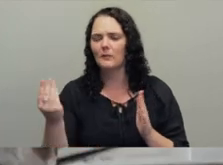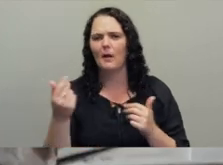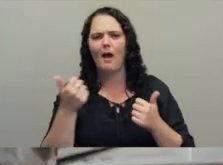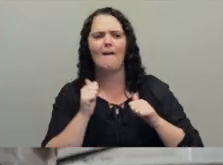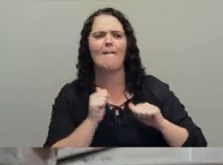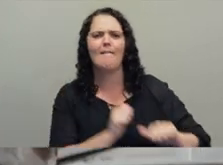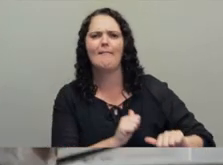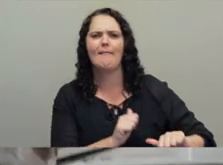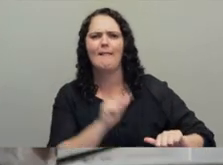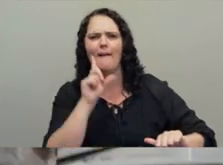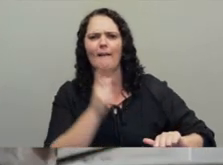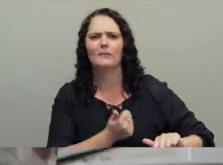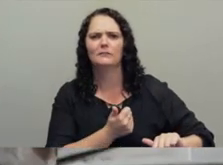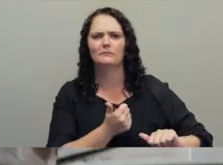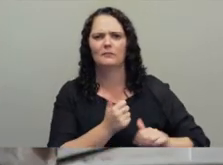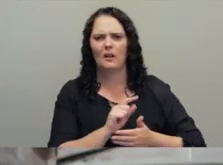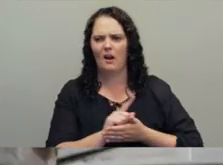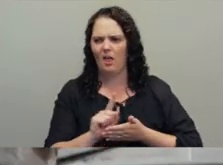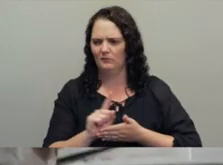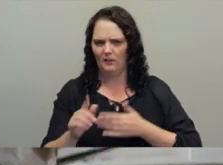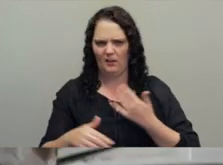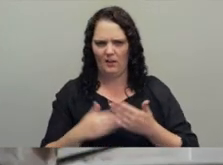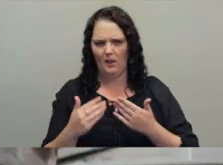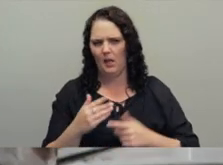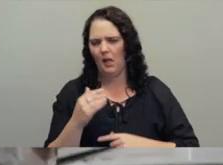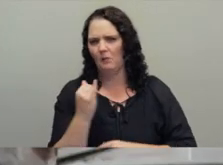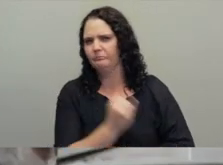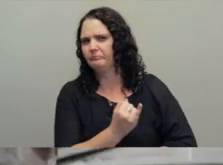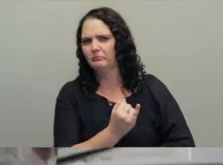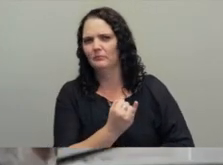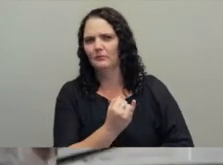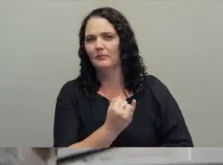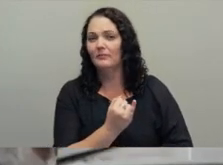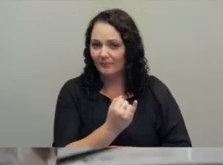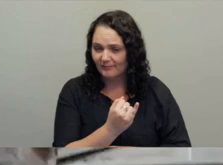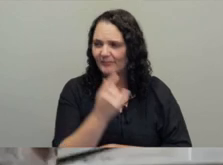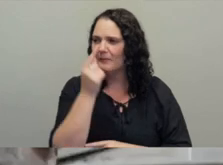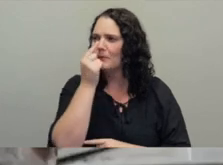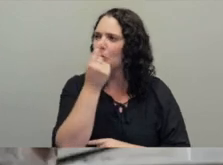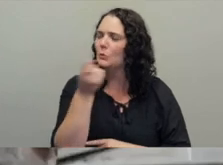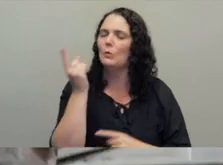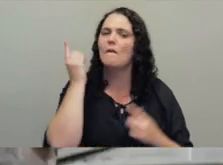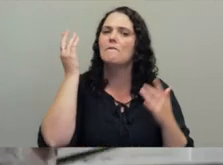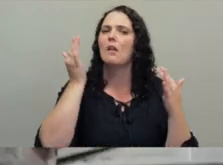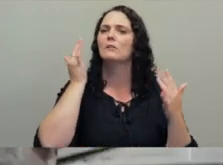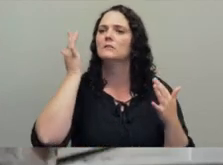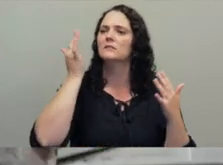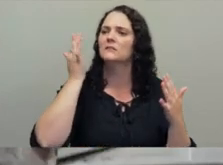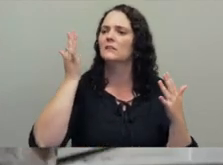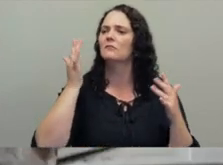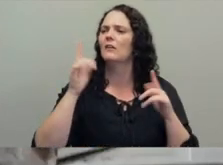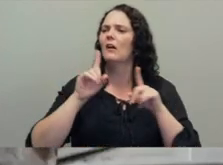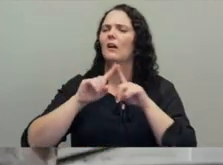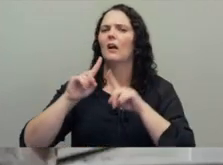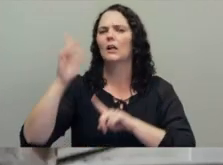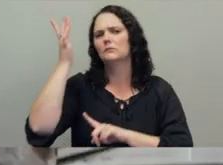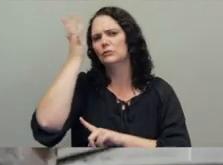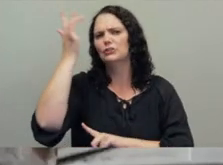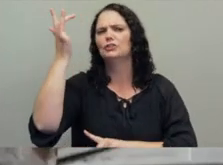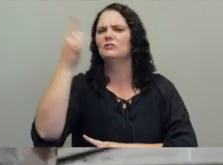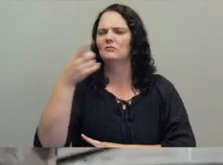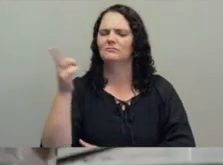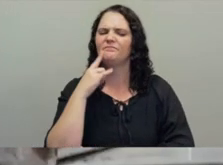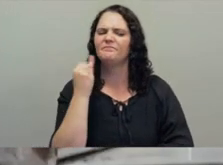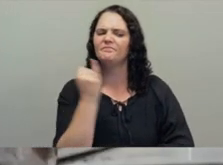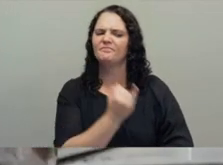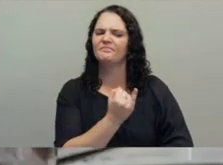of some of the major philosophers and intellectuals of the day of being quite a bad artist. And so I want to talk about badness, and then